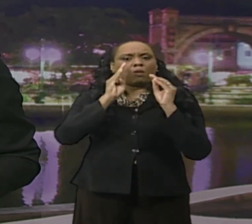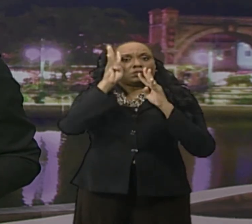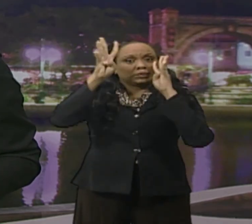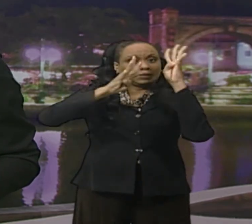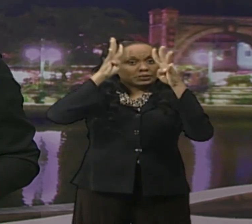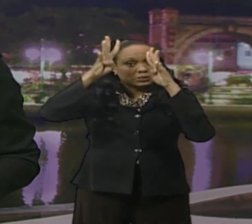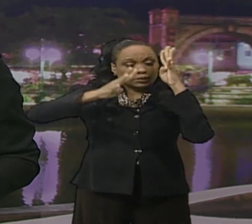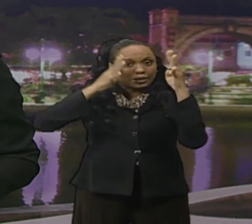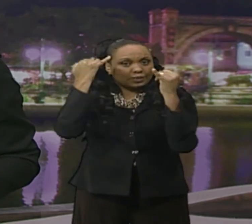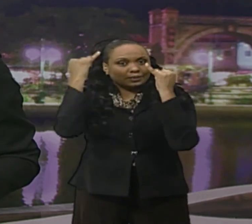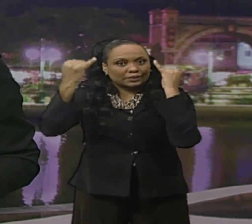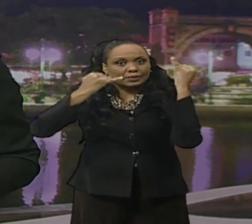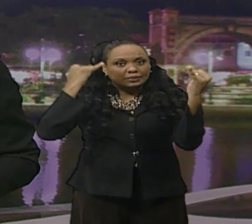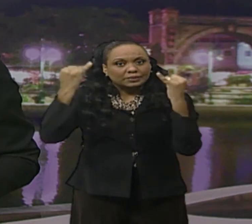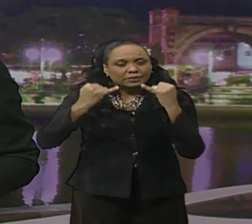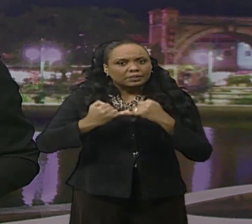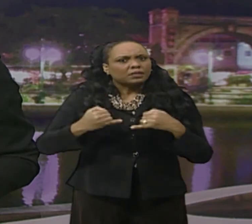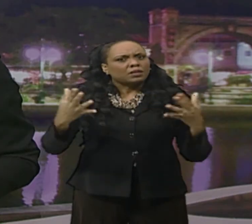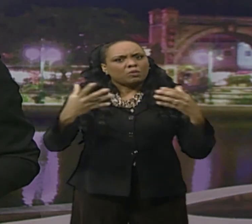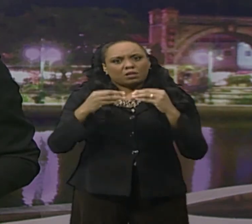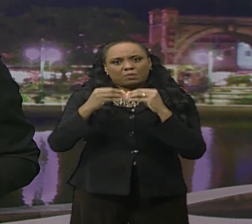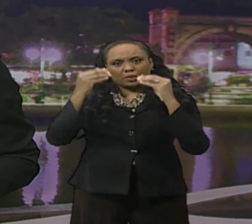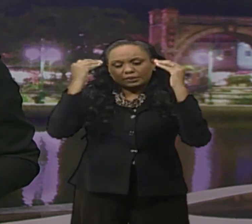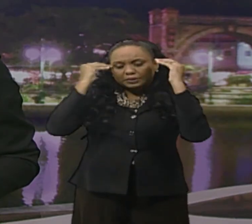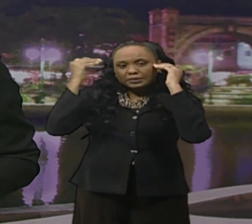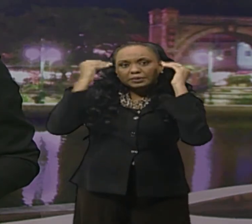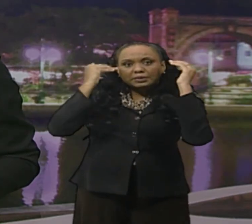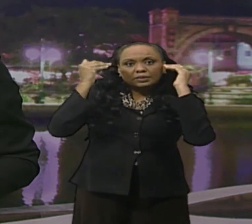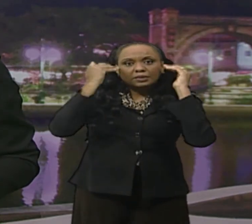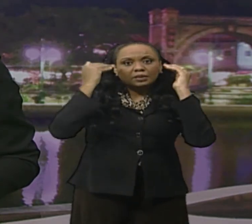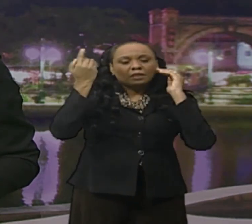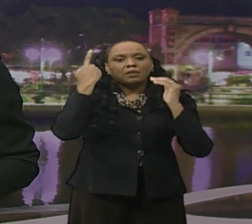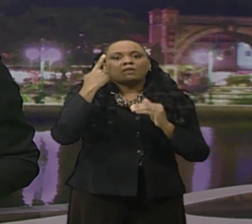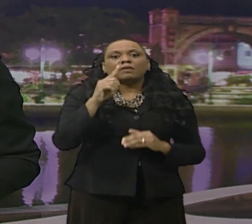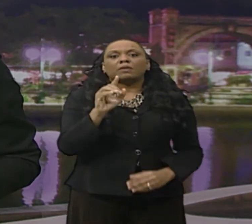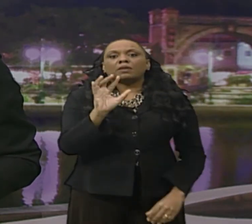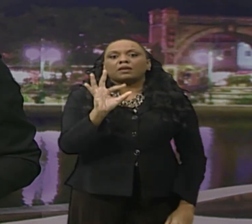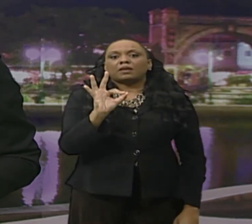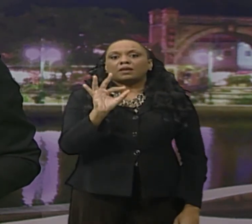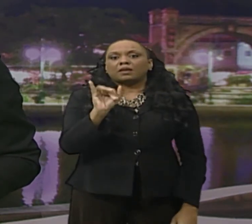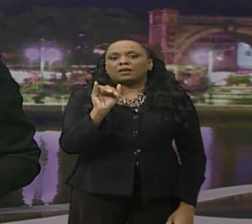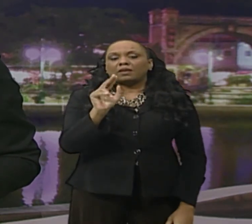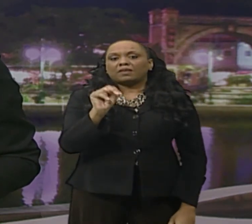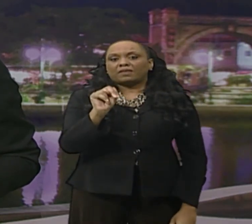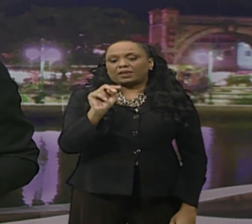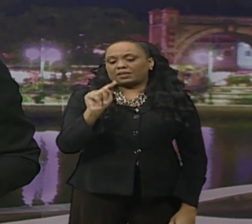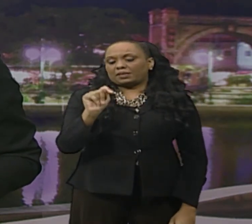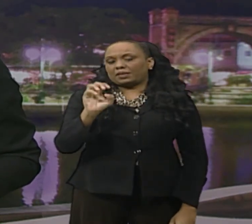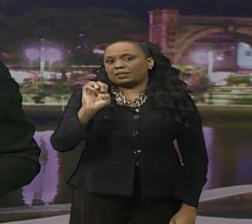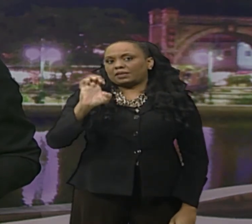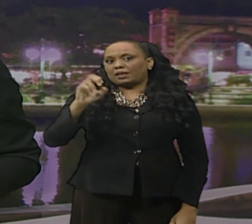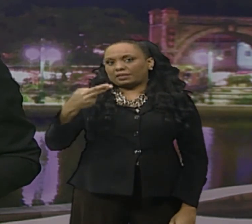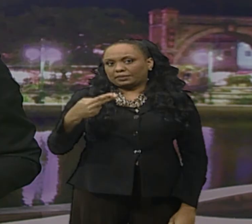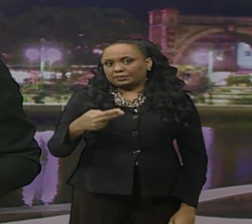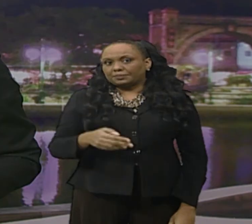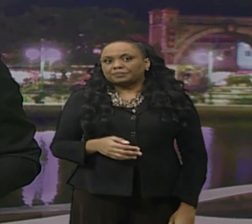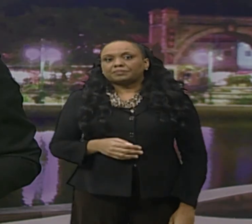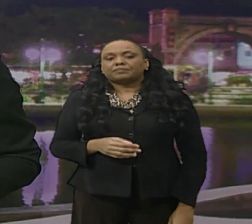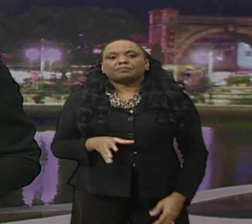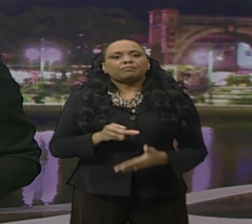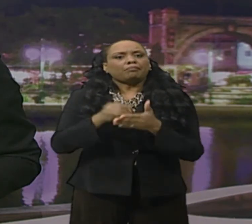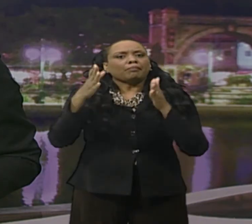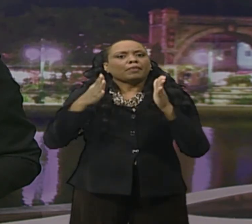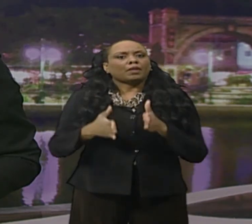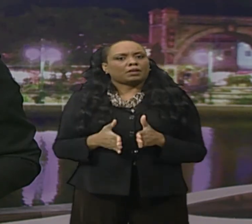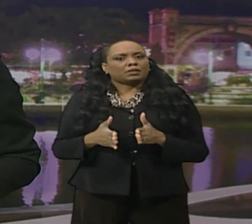bring specific awareness to the options available within the fintech industry. To the benefit of students, the MOU contains